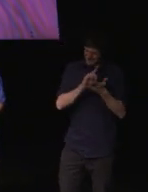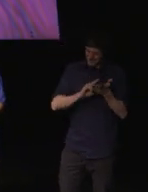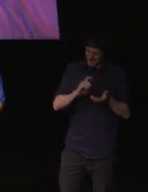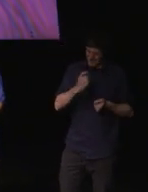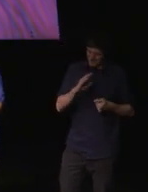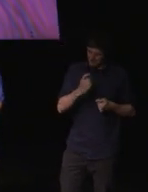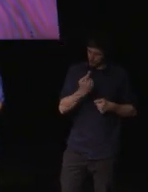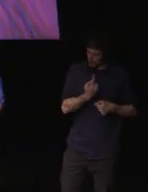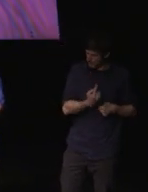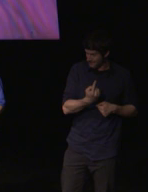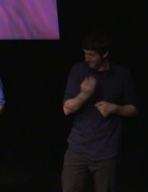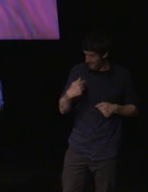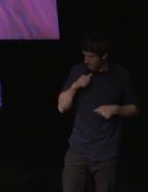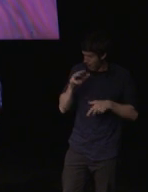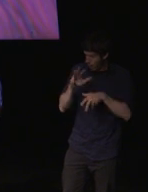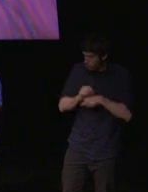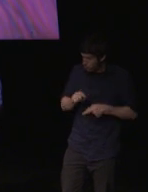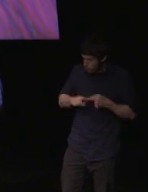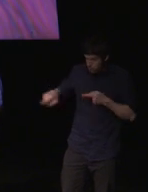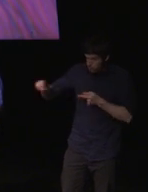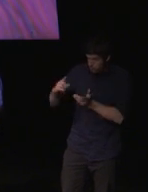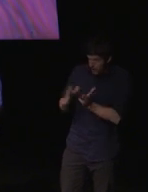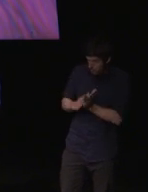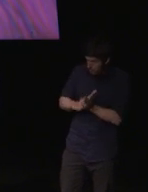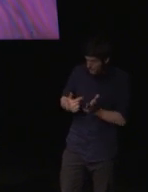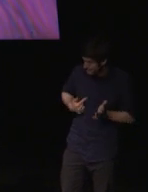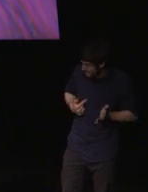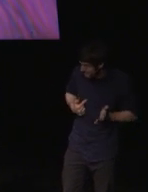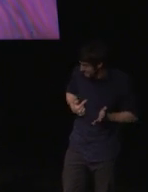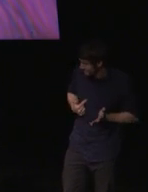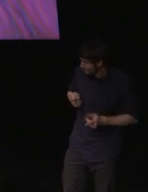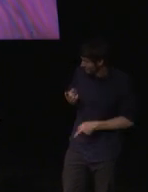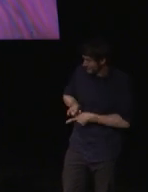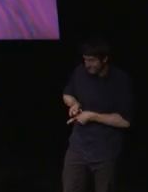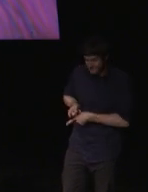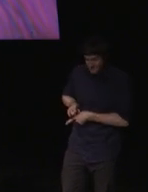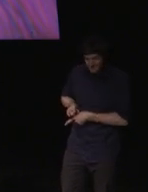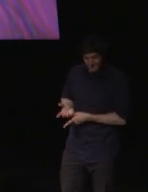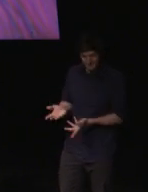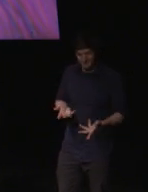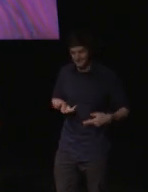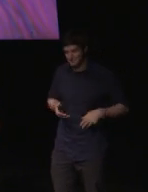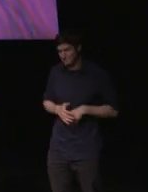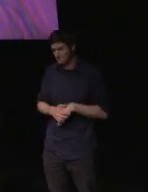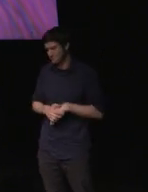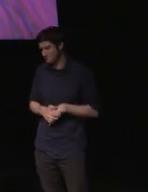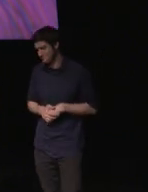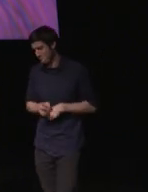praise, right? That is not my deal. Like,